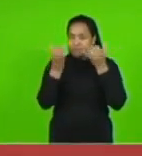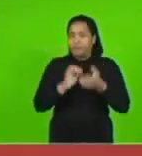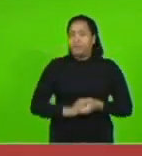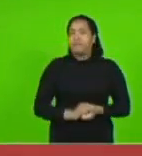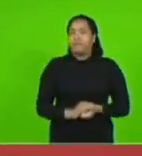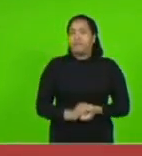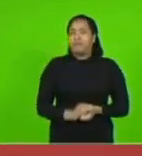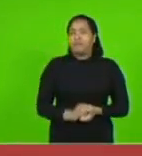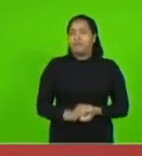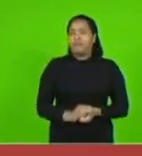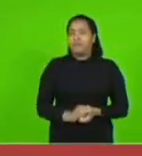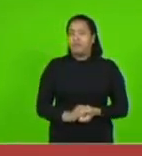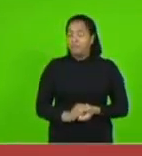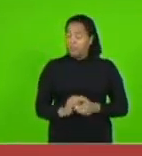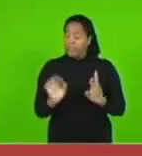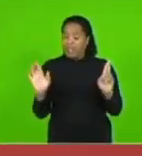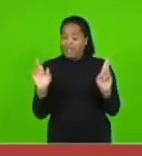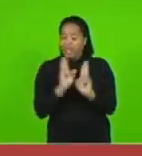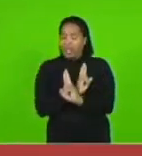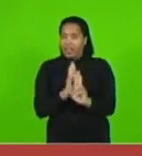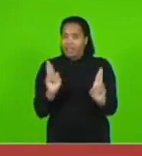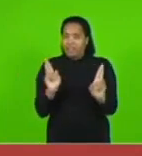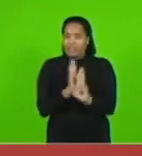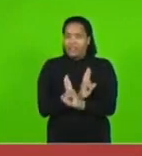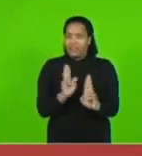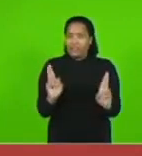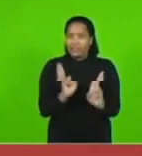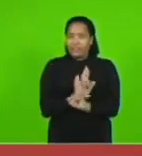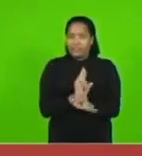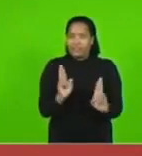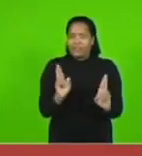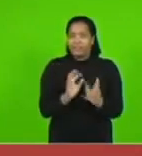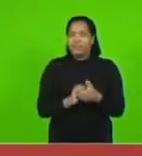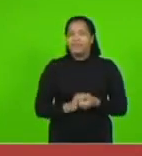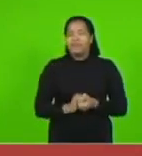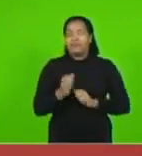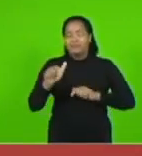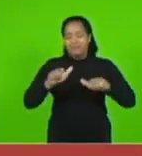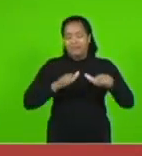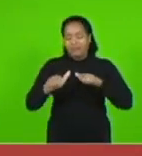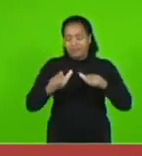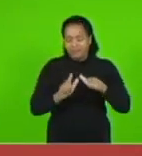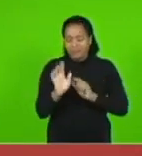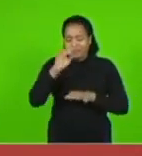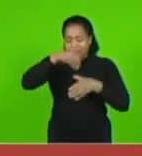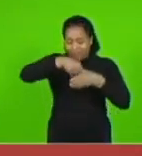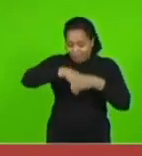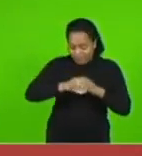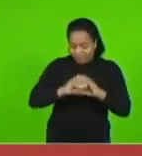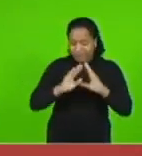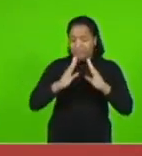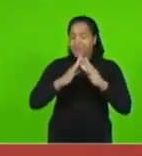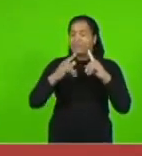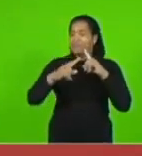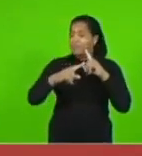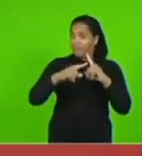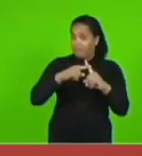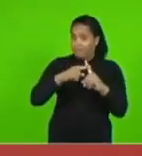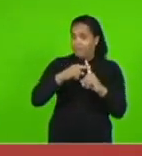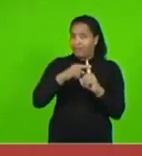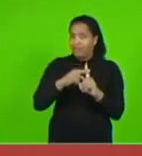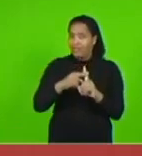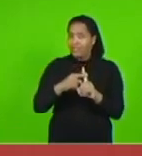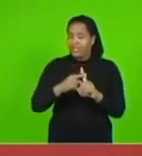information in relation to the work that was realized by the